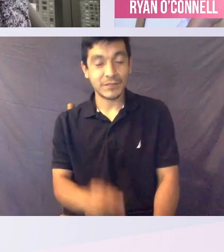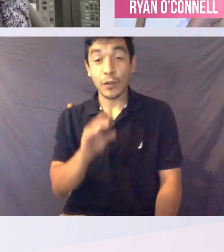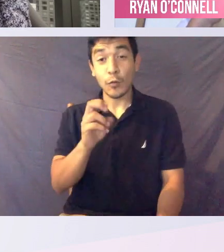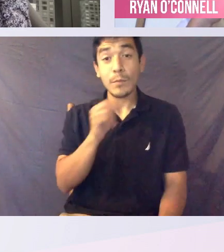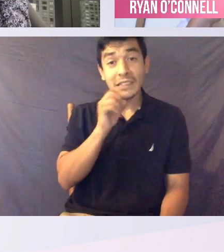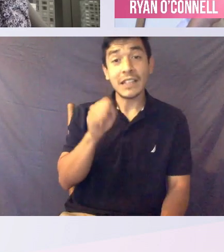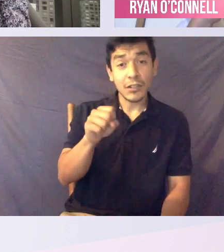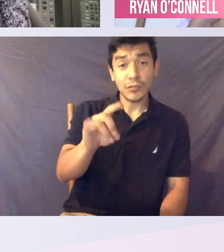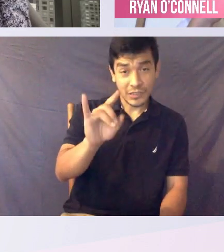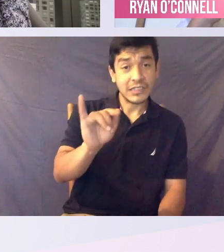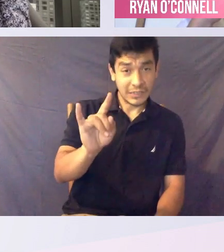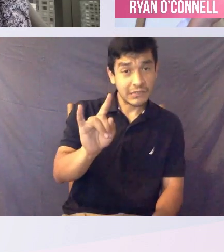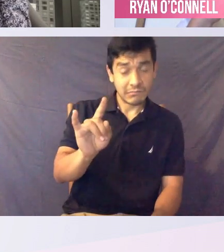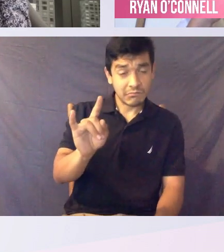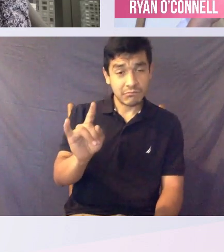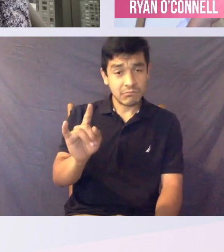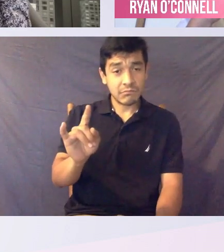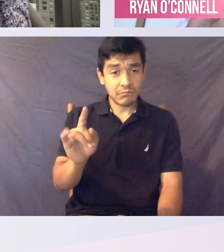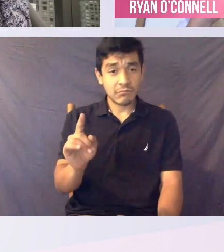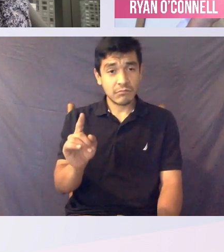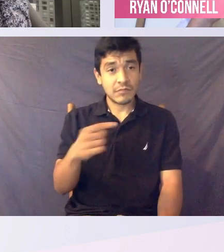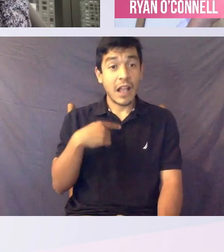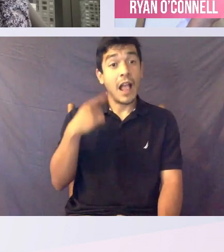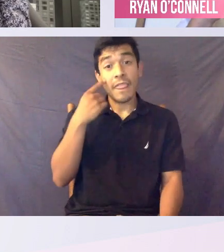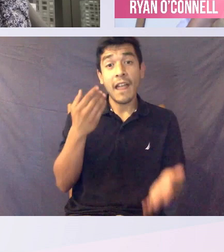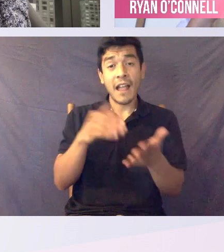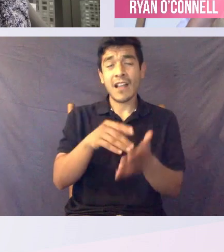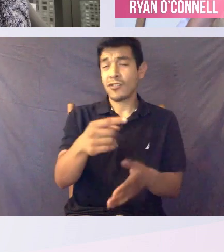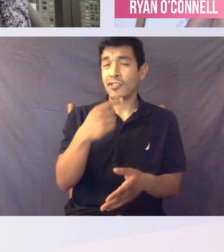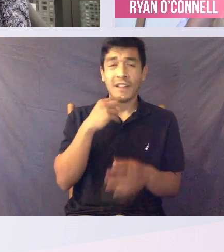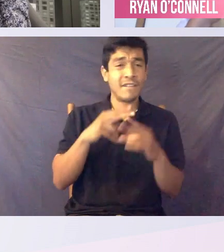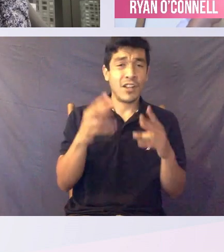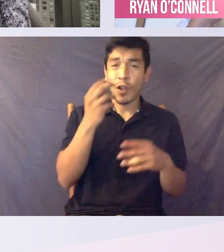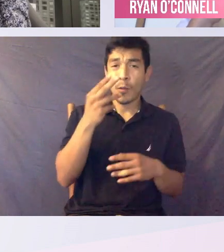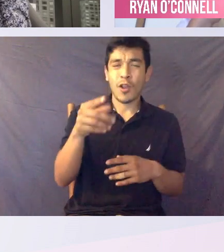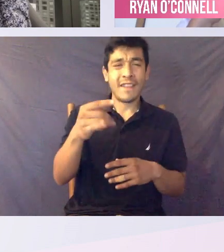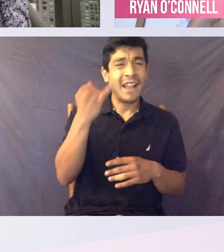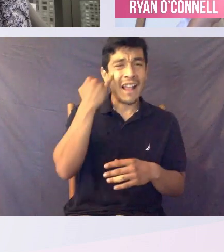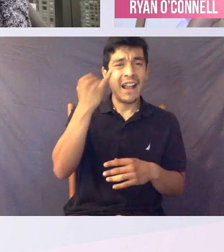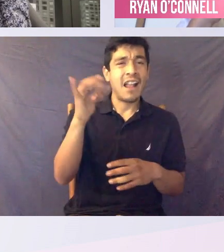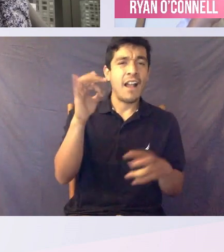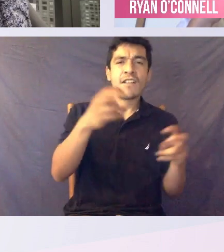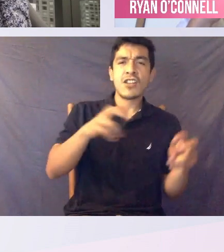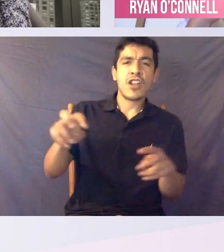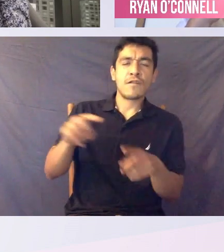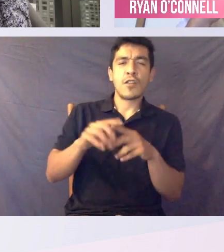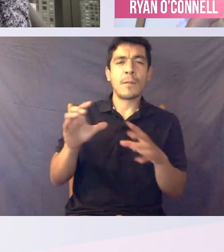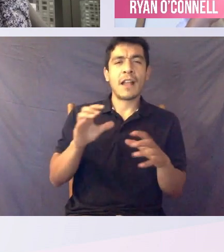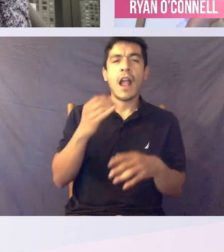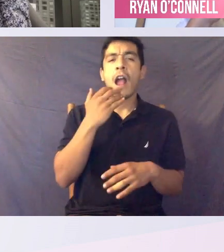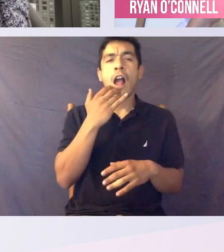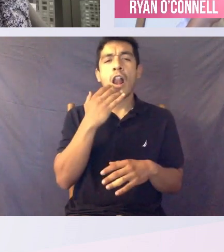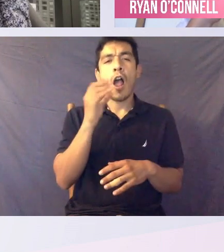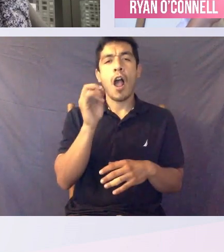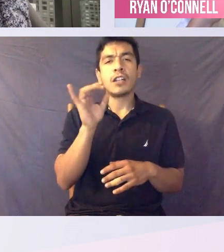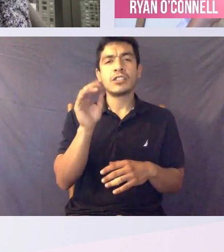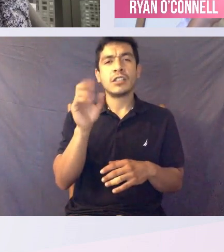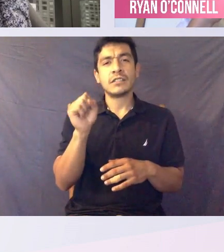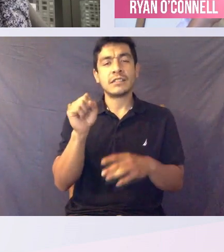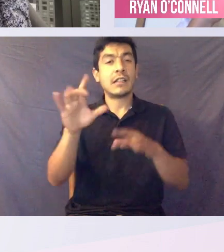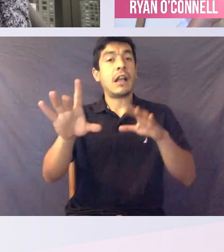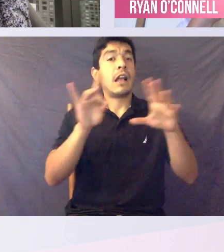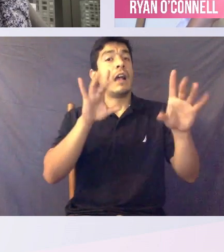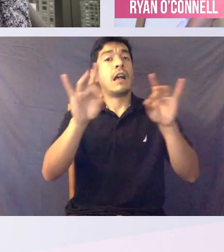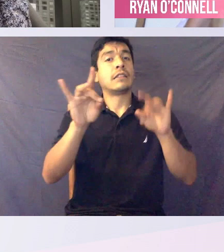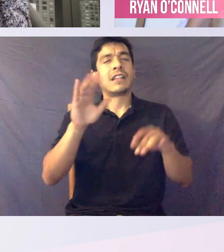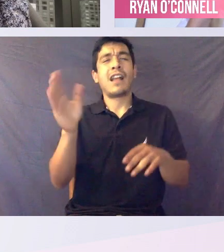No, you did. I think again, that was beautifully said, this idea of shifting to being, you know, color conscious casting, the opportunity to